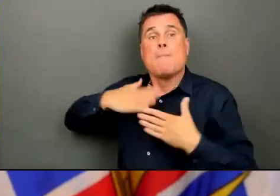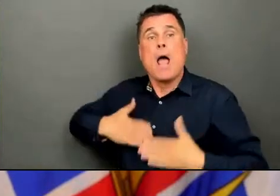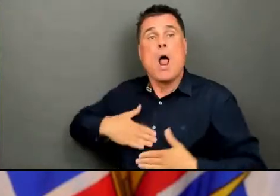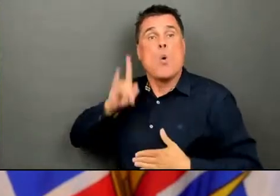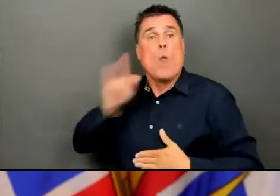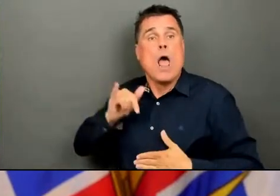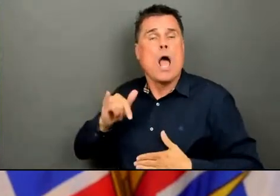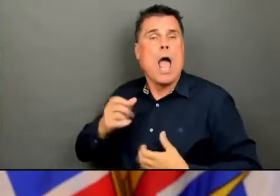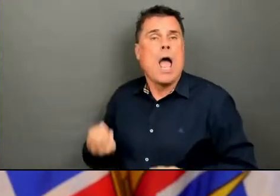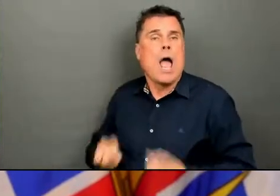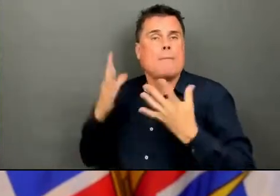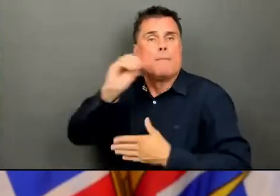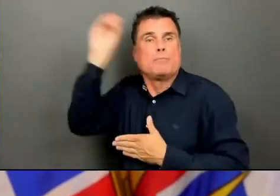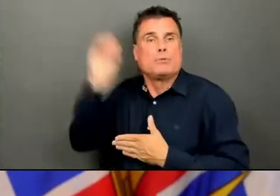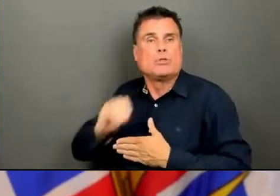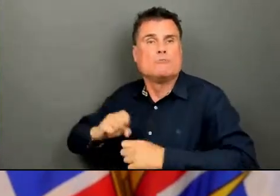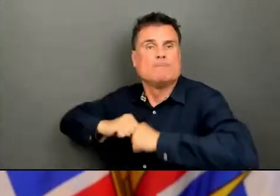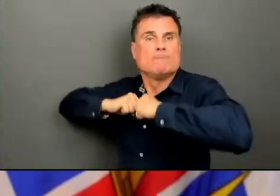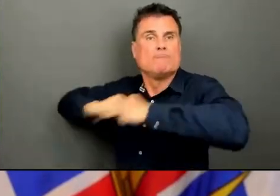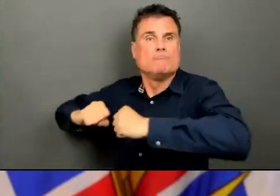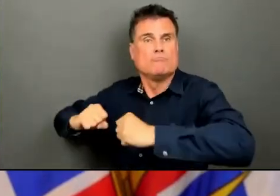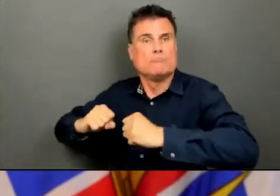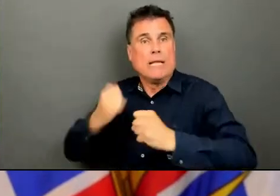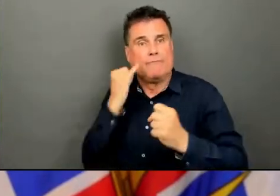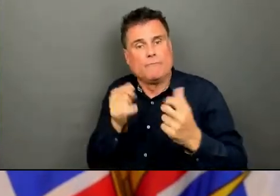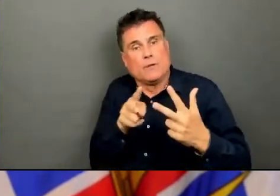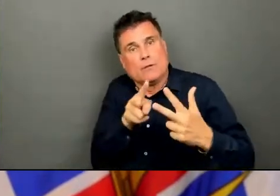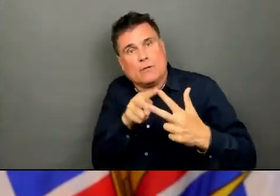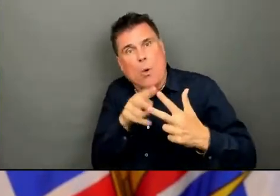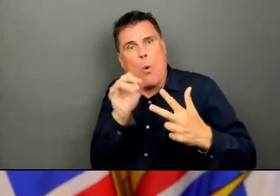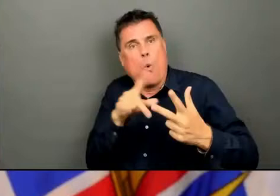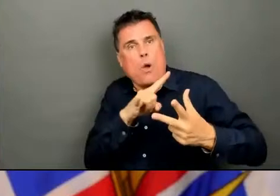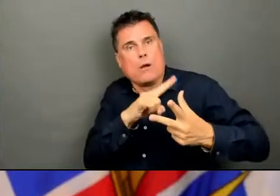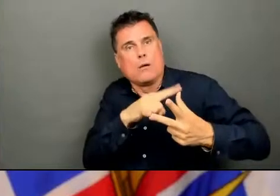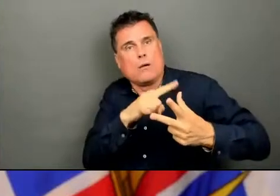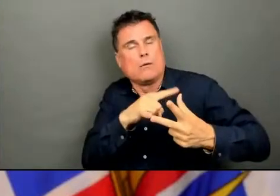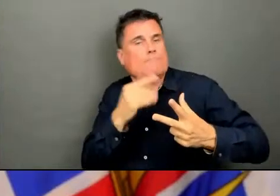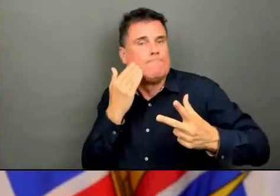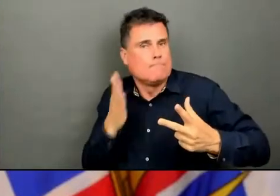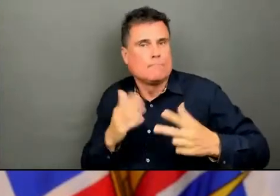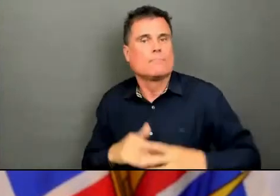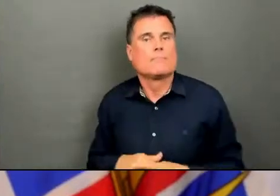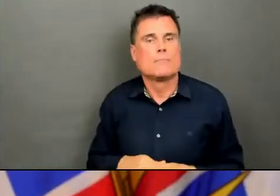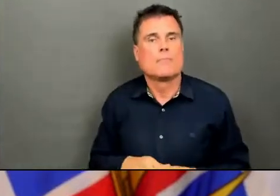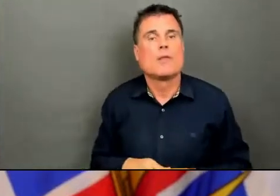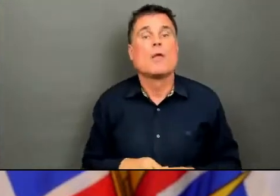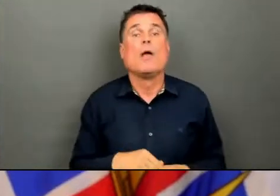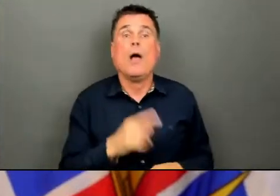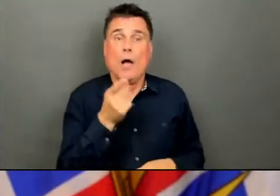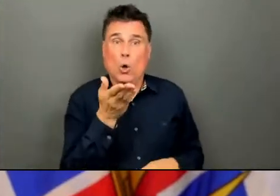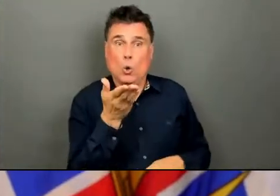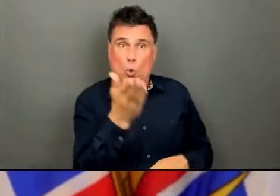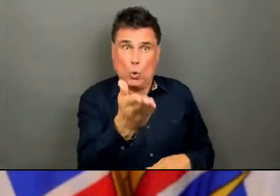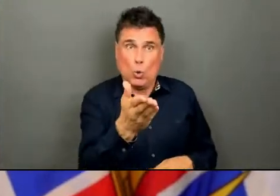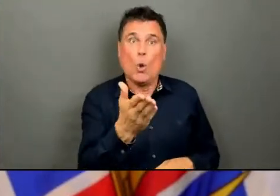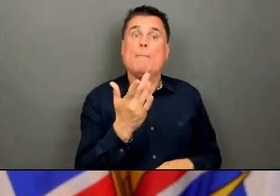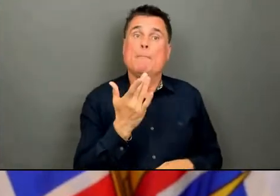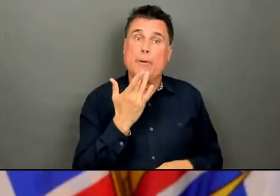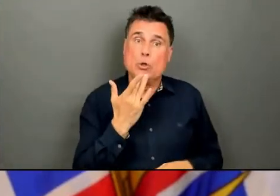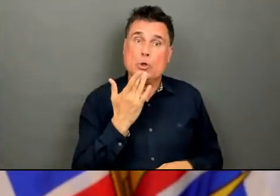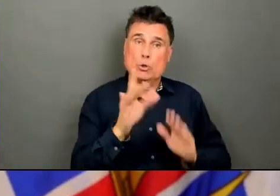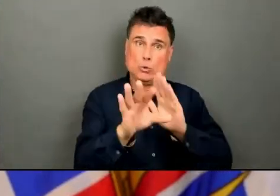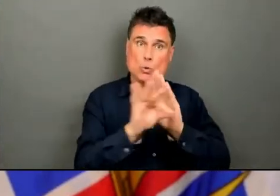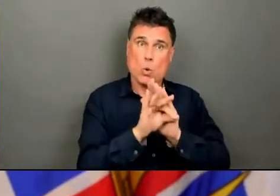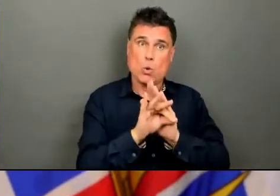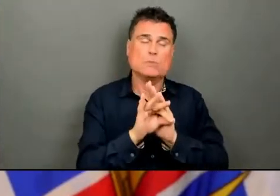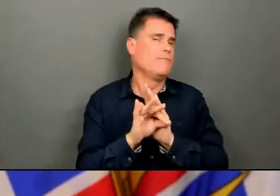here in BC, our advice has not changed. You make the choice that is right for you because all the vaccines that we have here